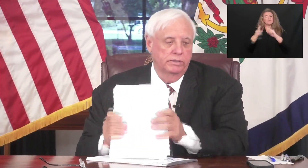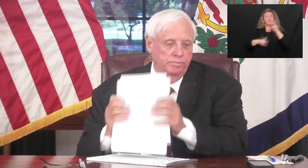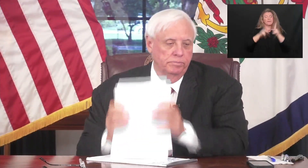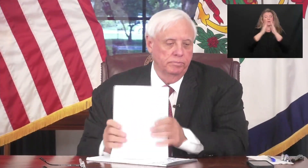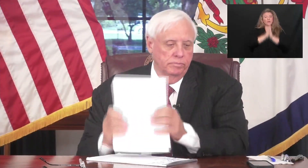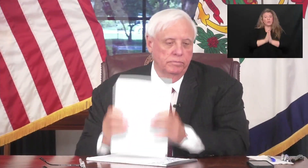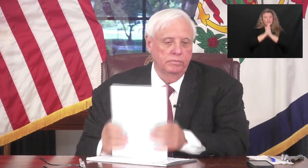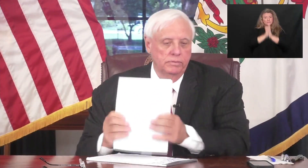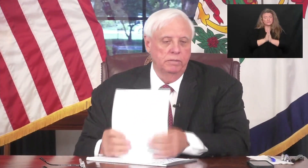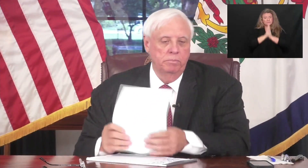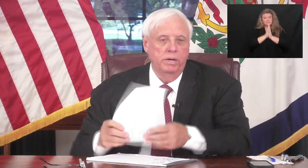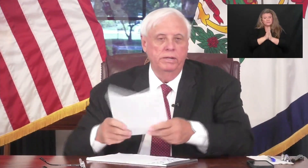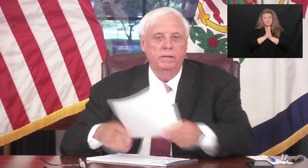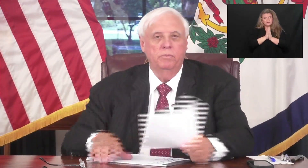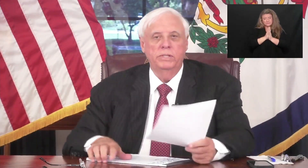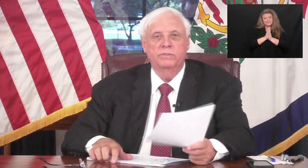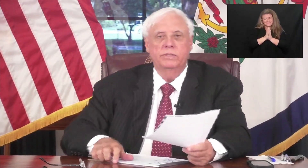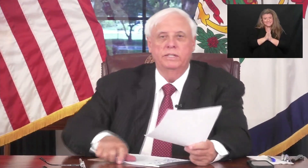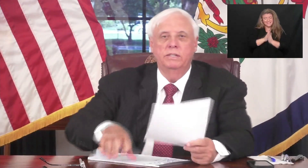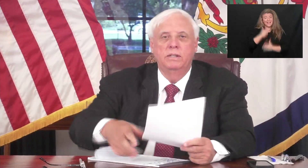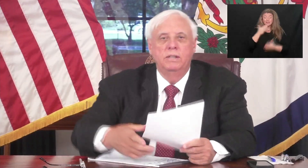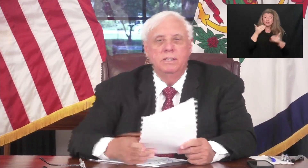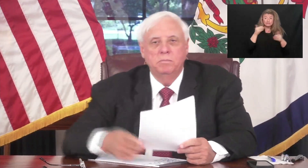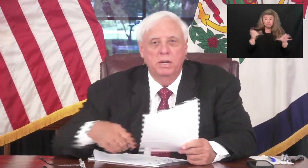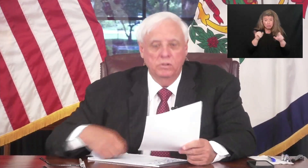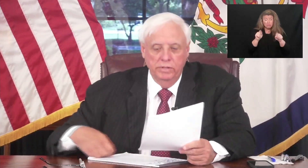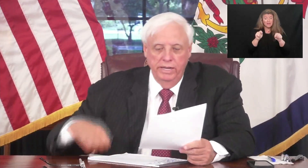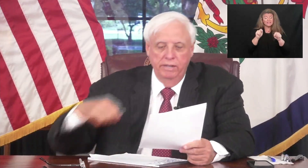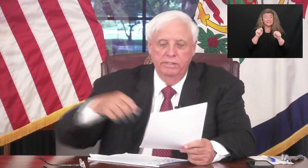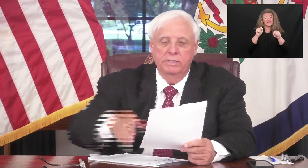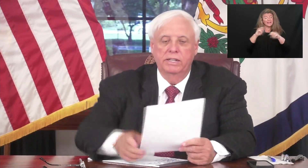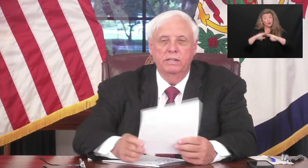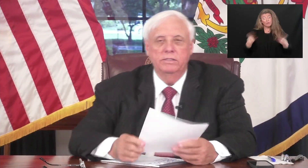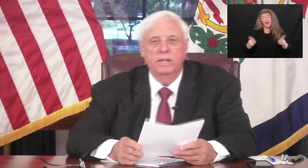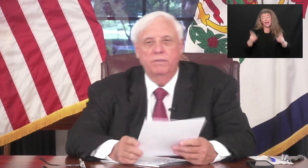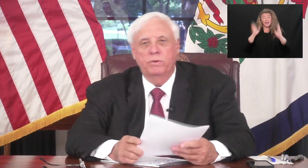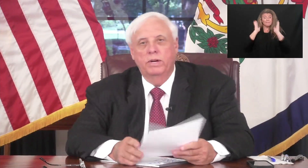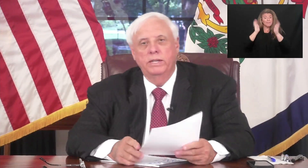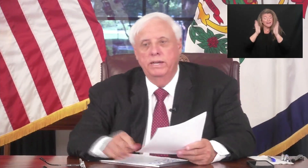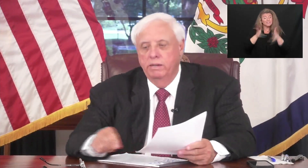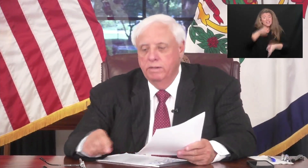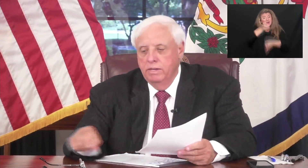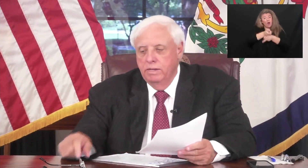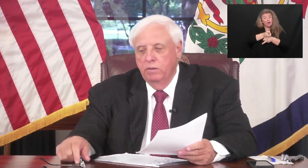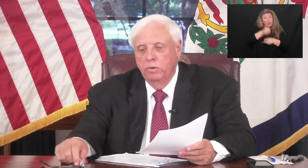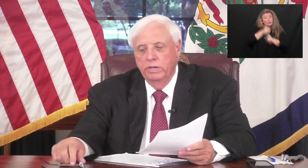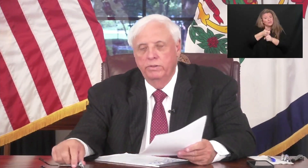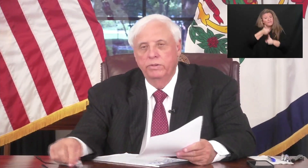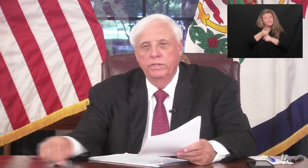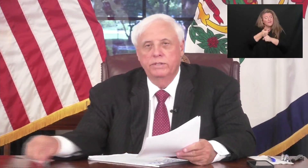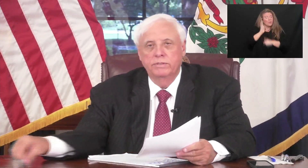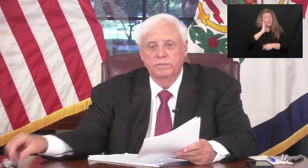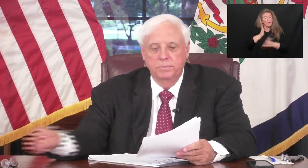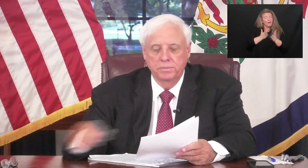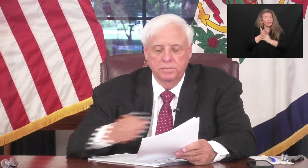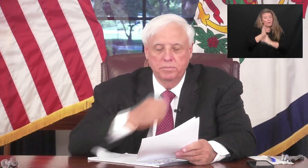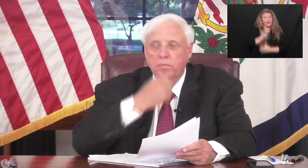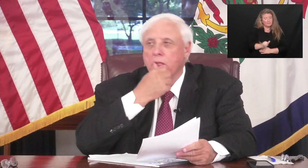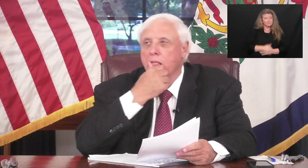prayers, and button up, West Virginia. Buckle down and just get a little tougher right now, and we'll get through this.